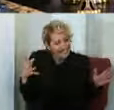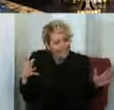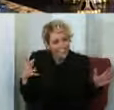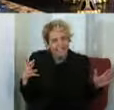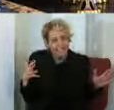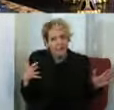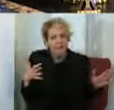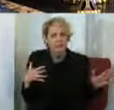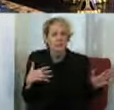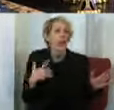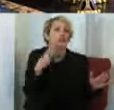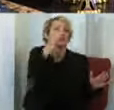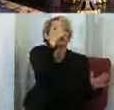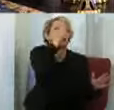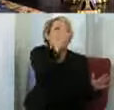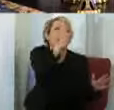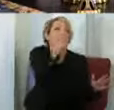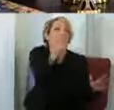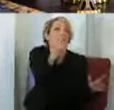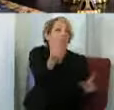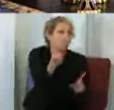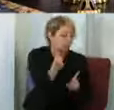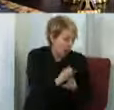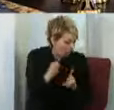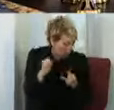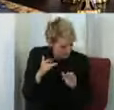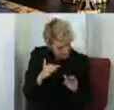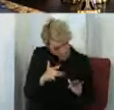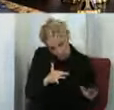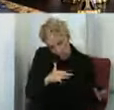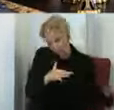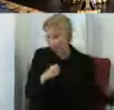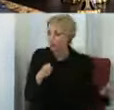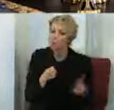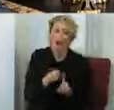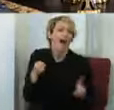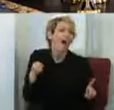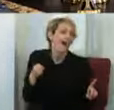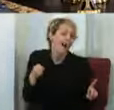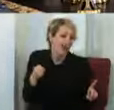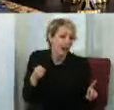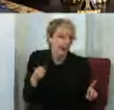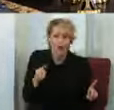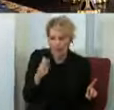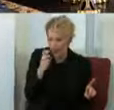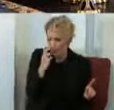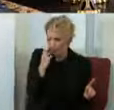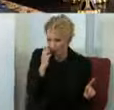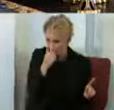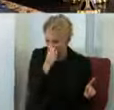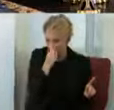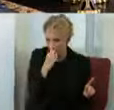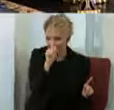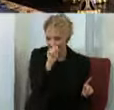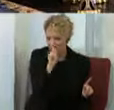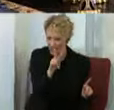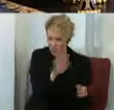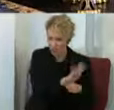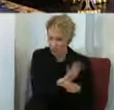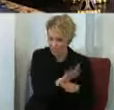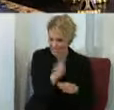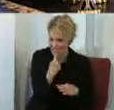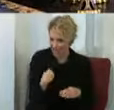in like a dream. It's not like one magic moment, you know, as television and movies would have us